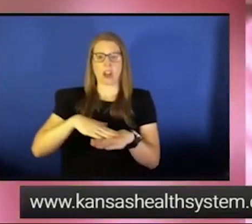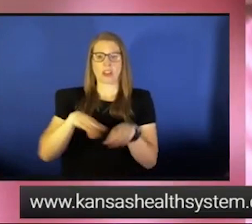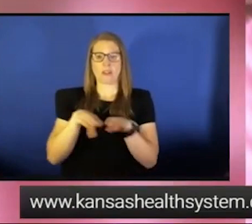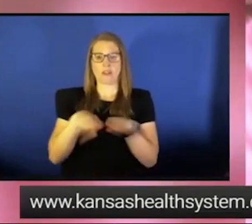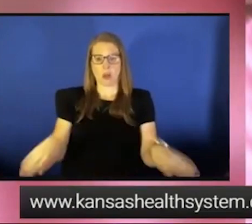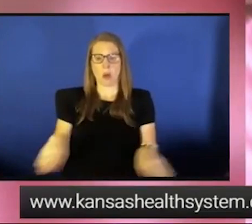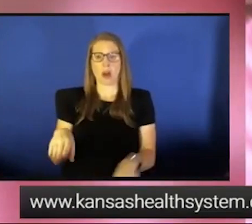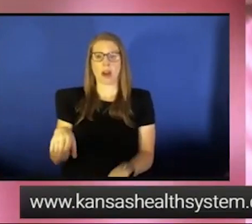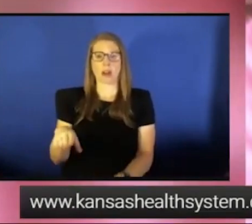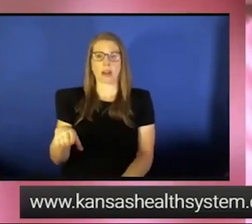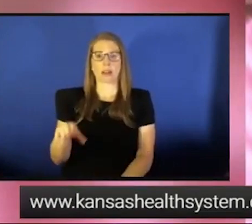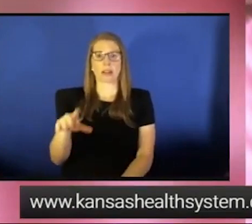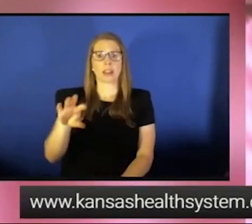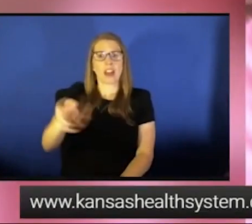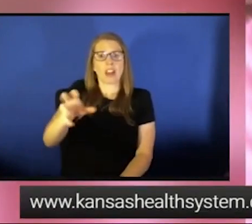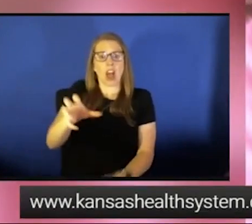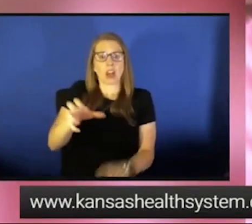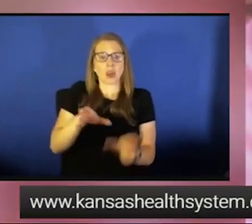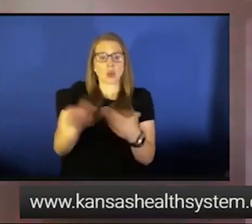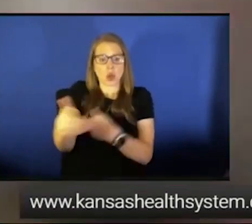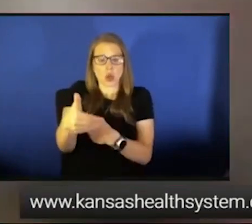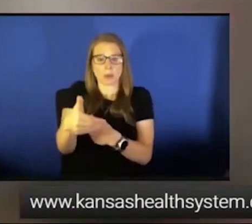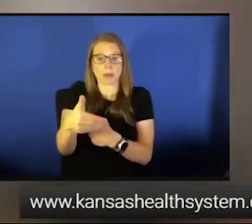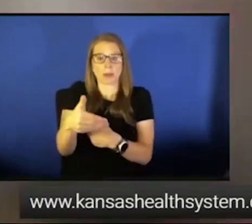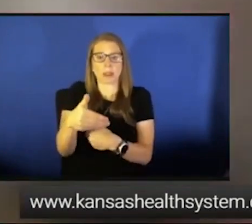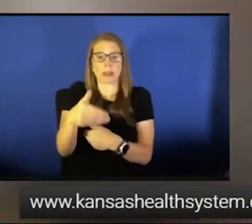I had suffered a massive brain aneurysm rupture.